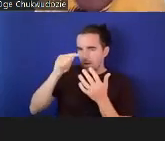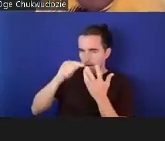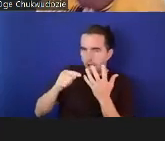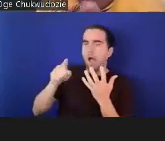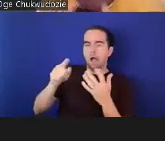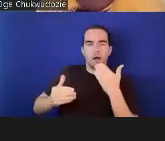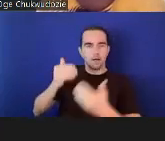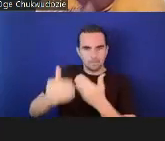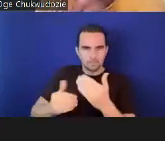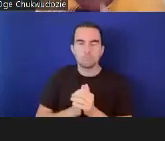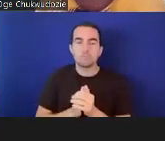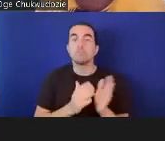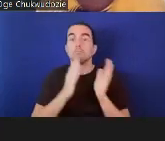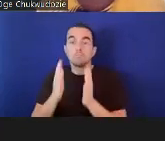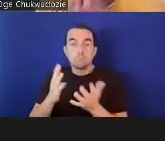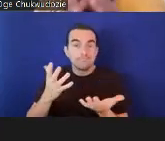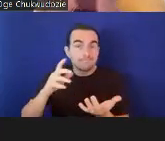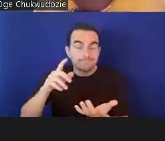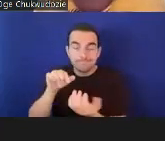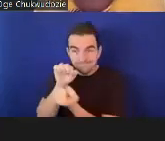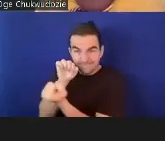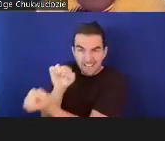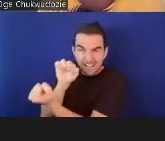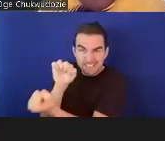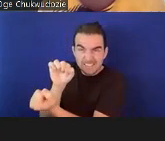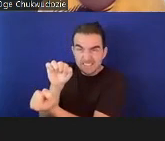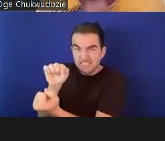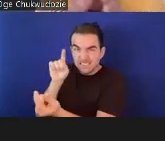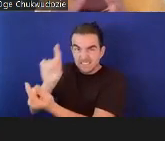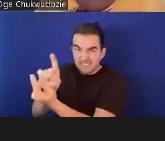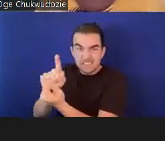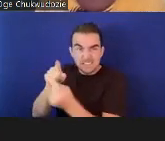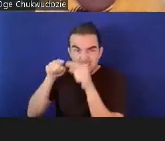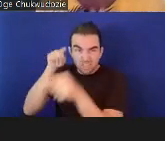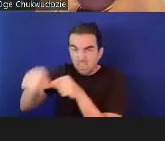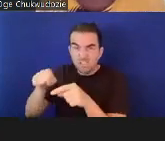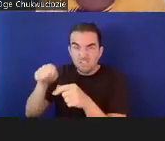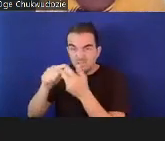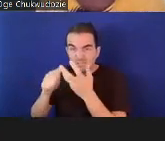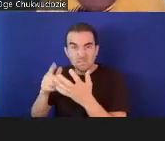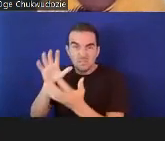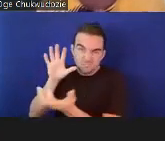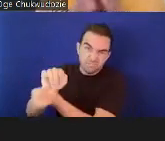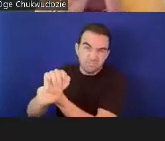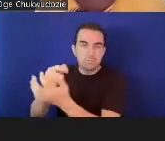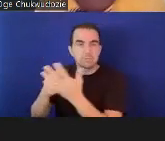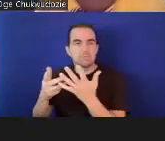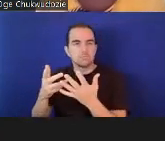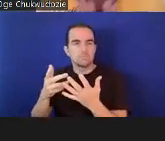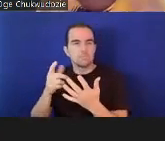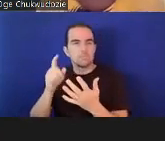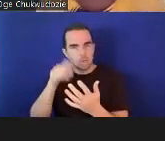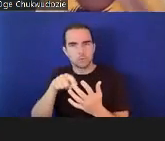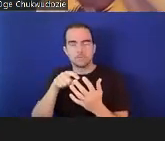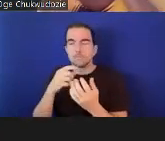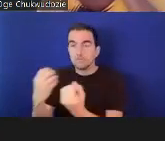whatever means that you have, suggestion box, or they have somebody to talk to, or whatever means, then, or it